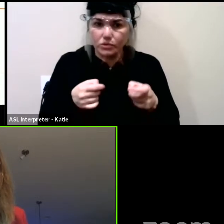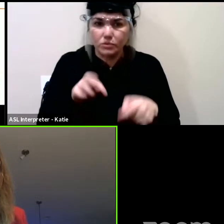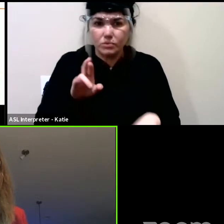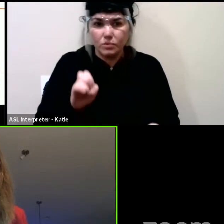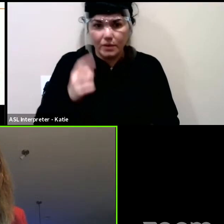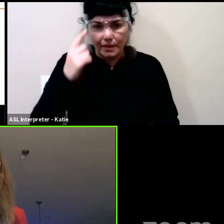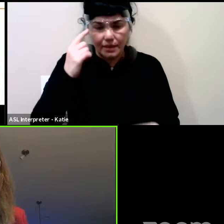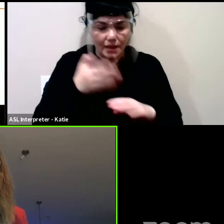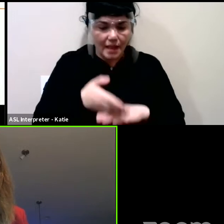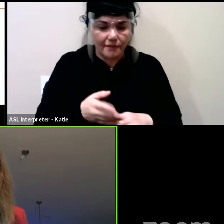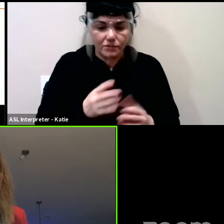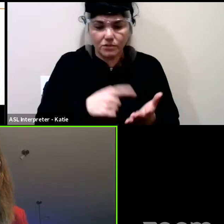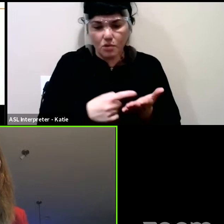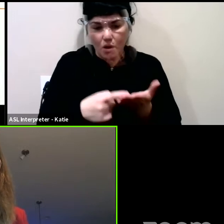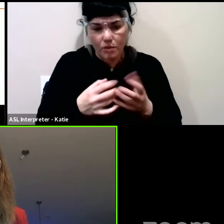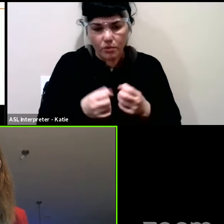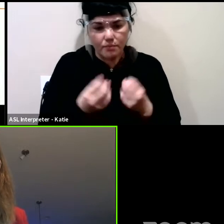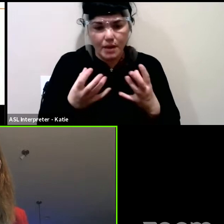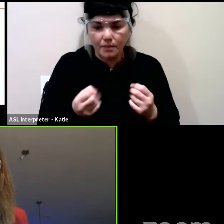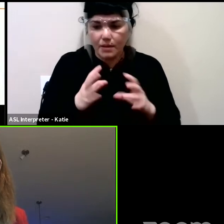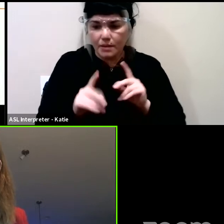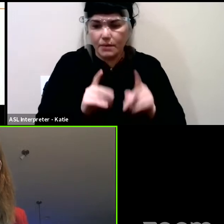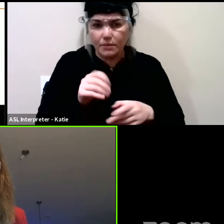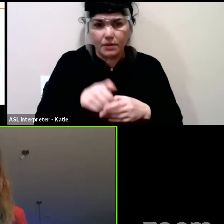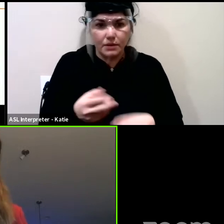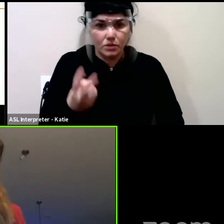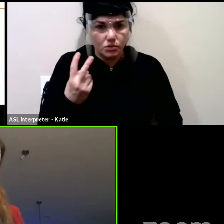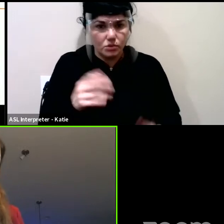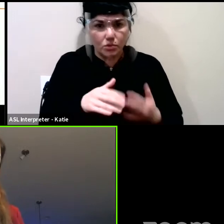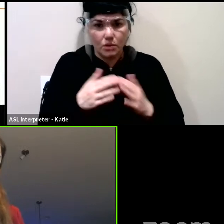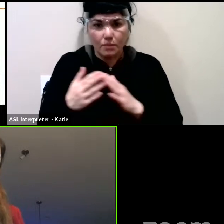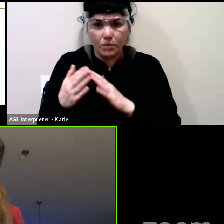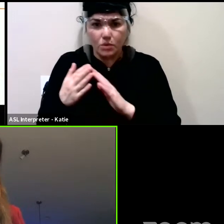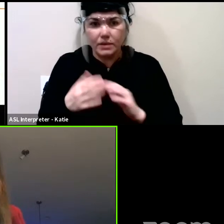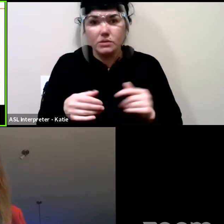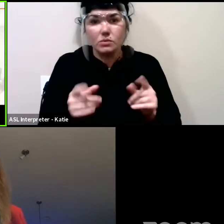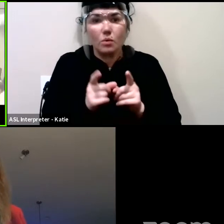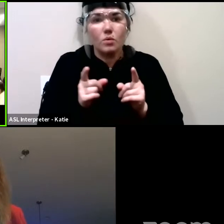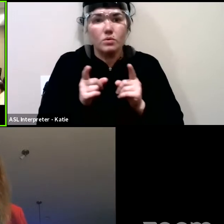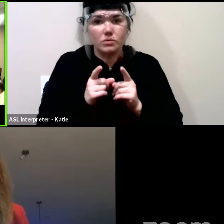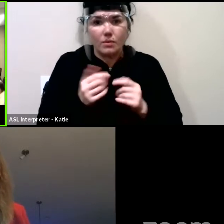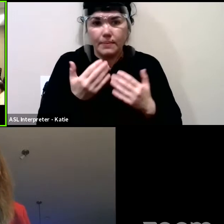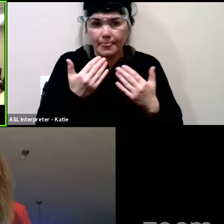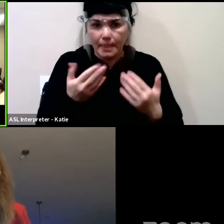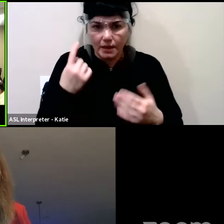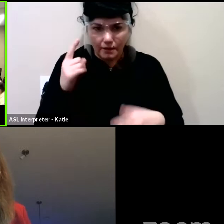talking to many many people in these two communities and also